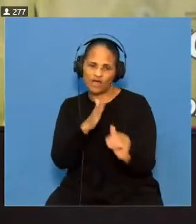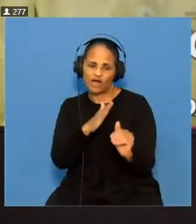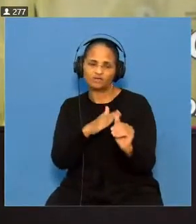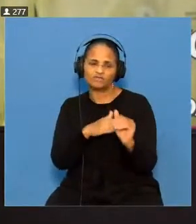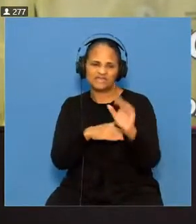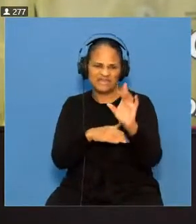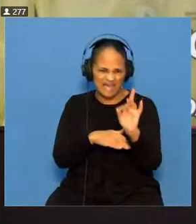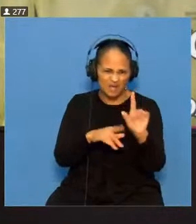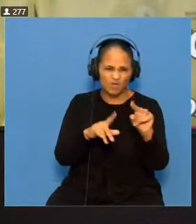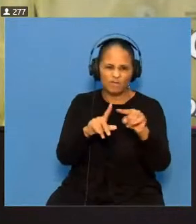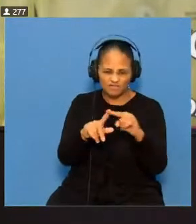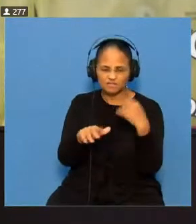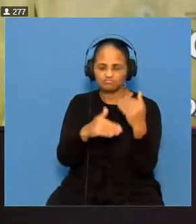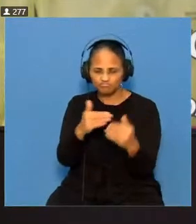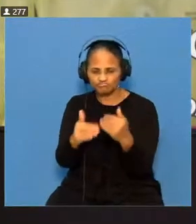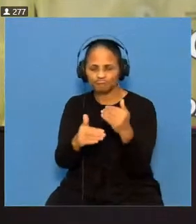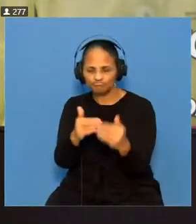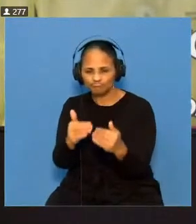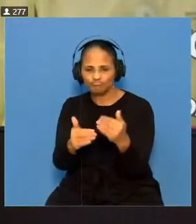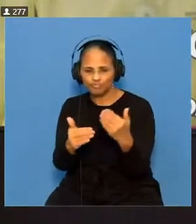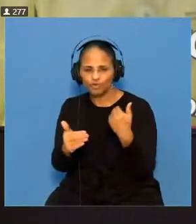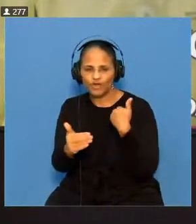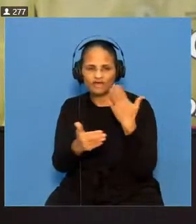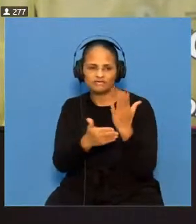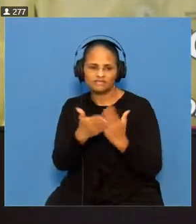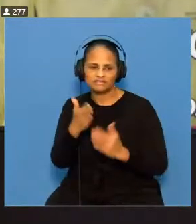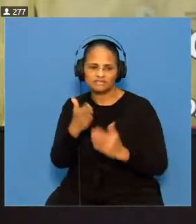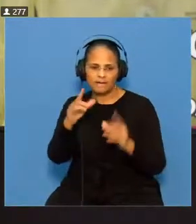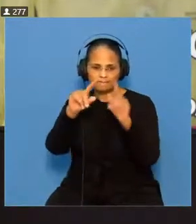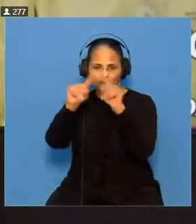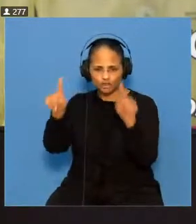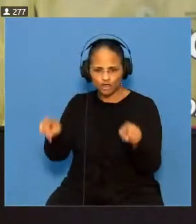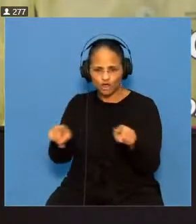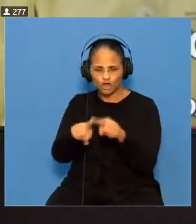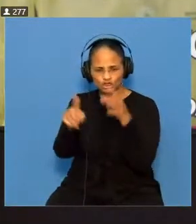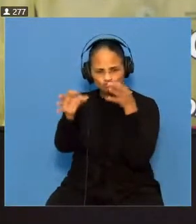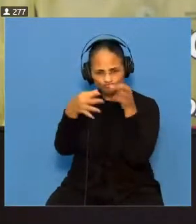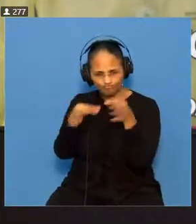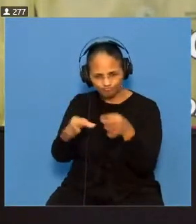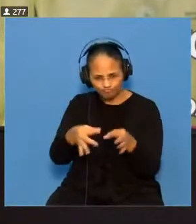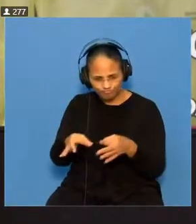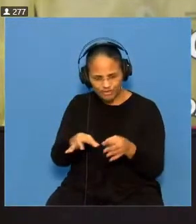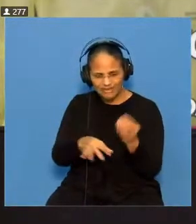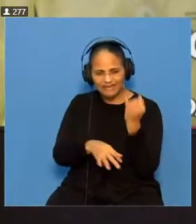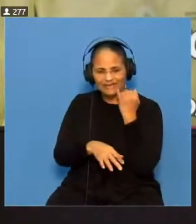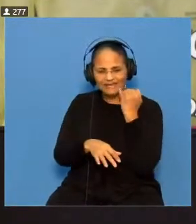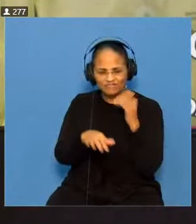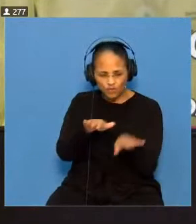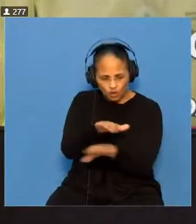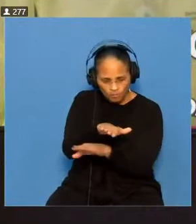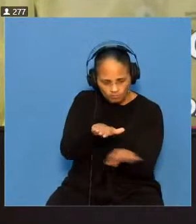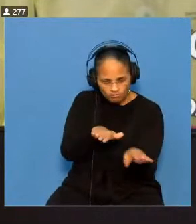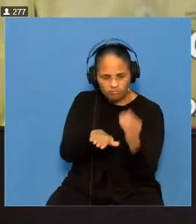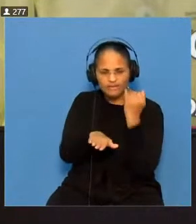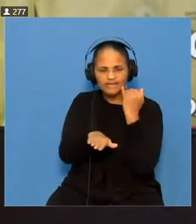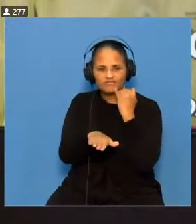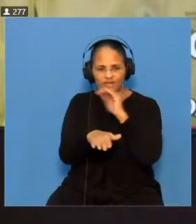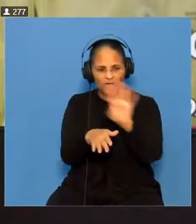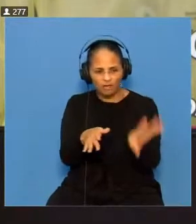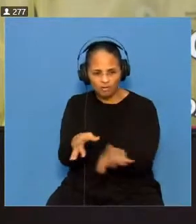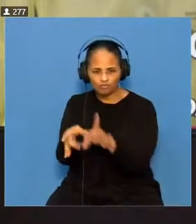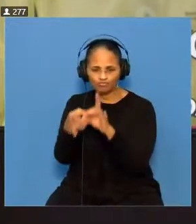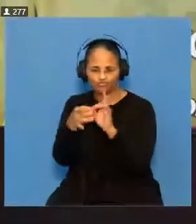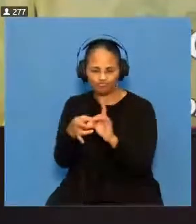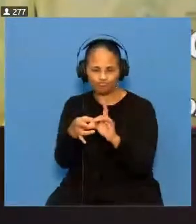so on and so forth. And you usually have like some charts there explaining at the bottom, if people can go into that link, if that could be placed there, just saying